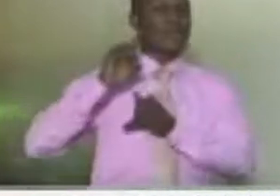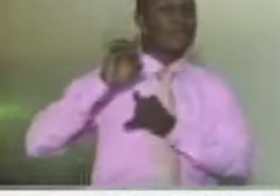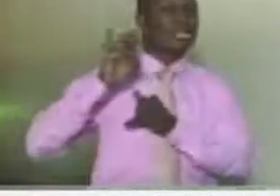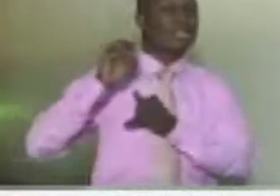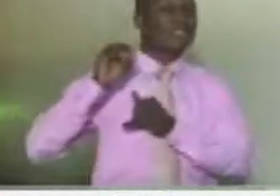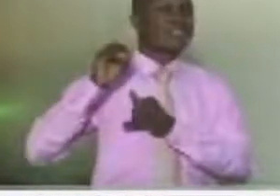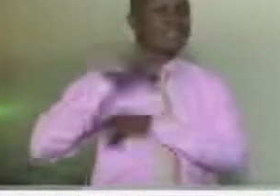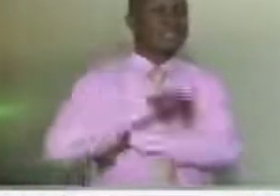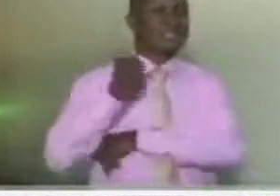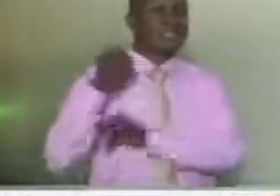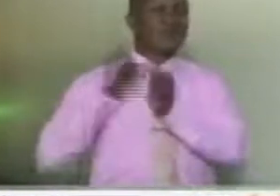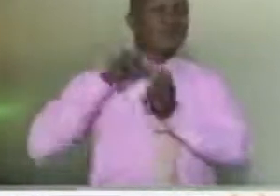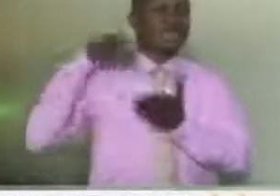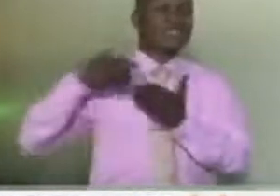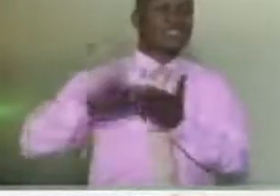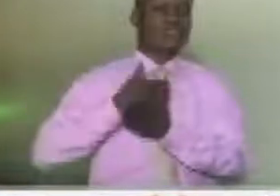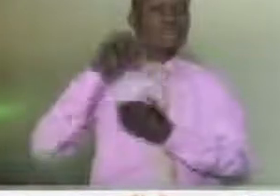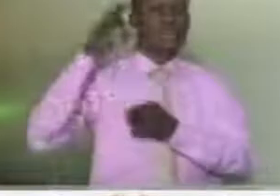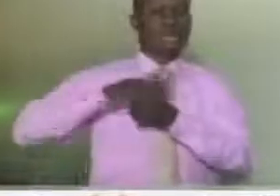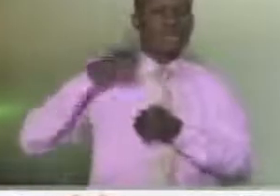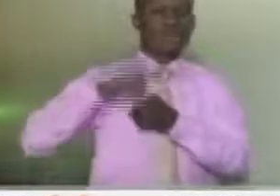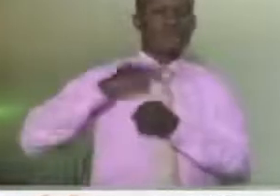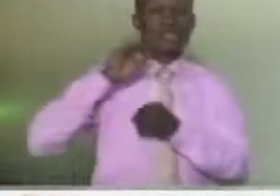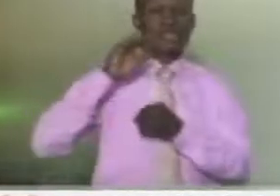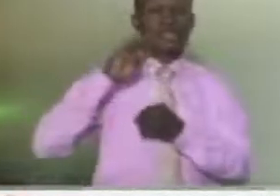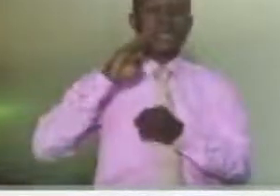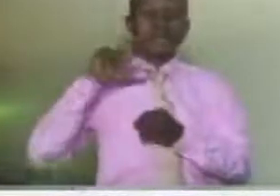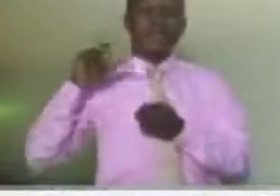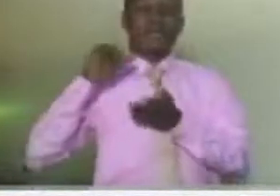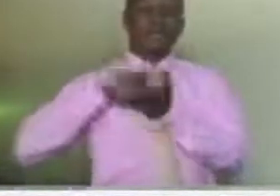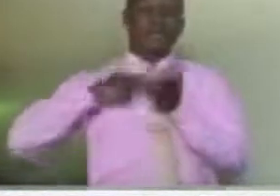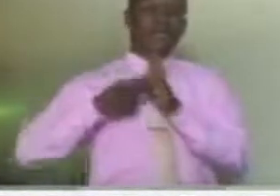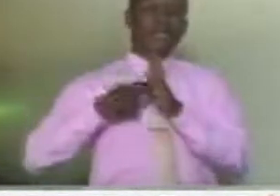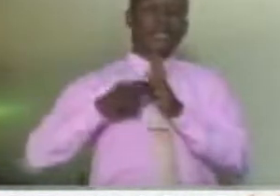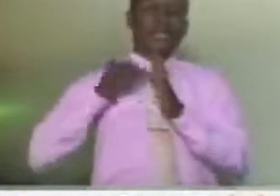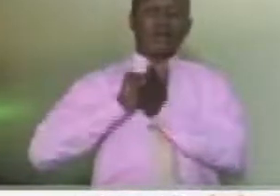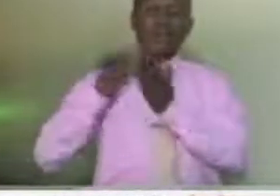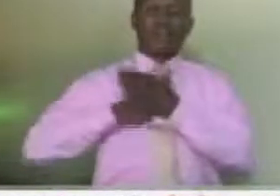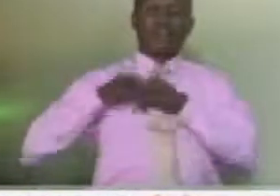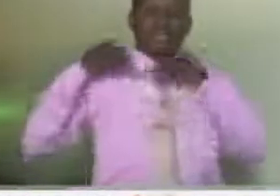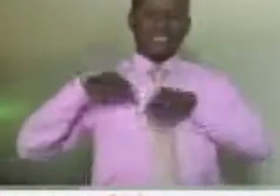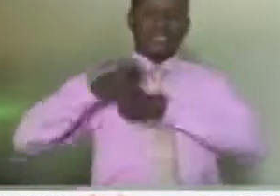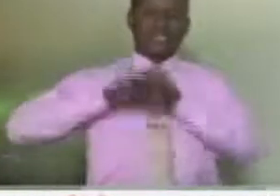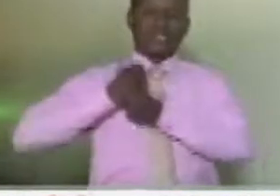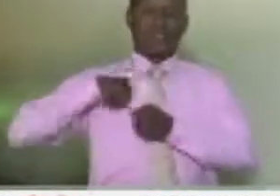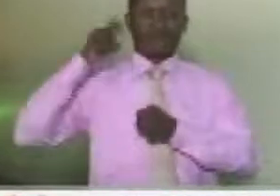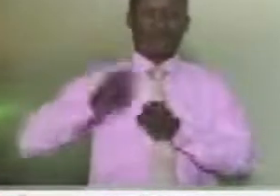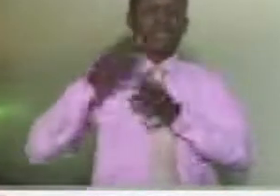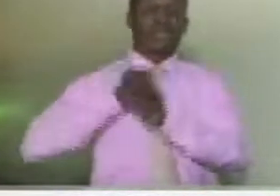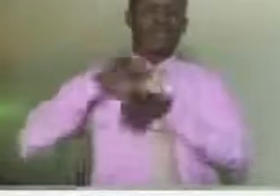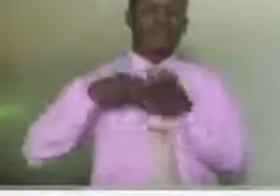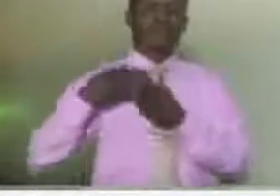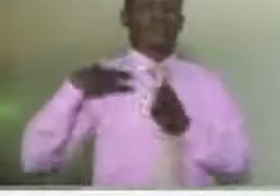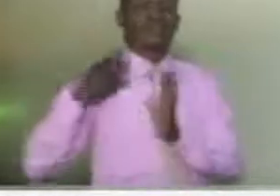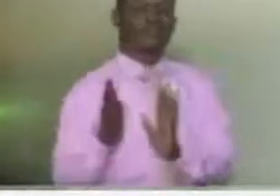this new electoral bill, it means that by August of this year, July, August, the list you get to INEC. And that means that if it's